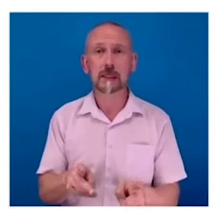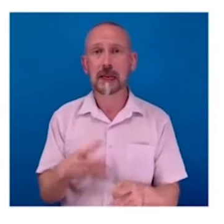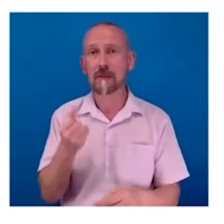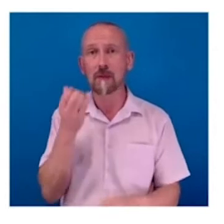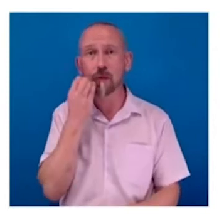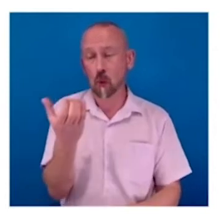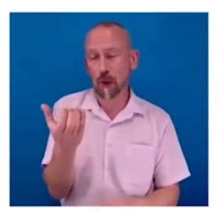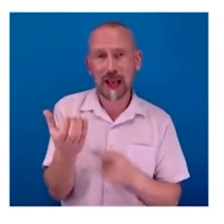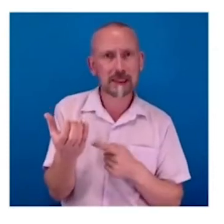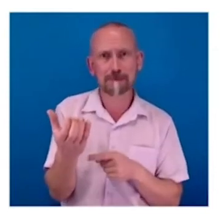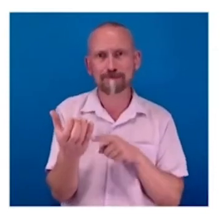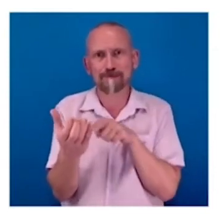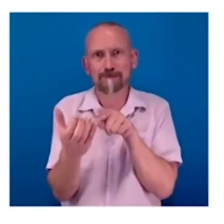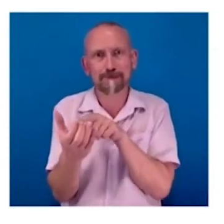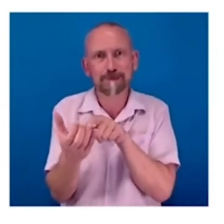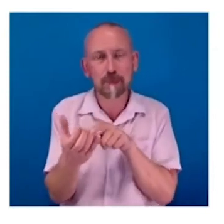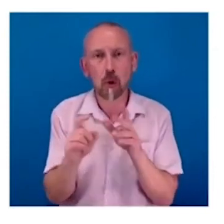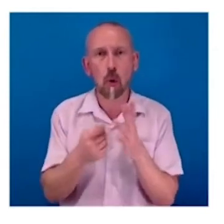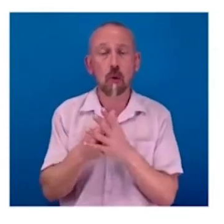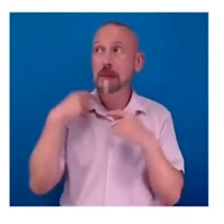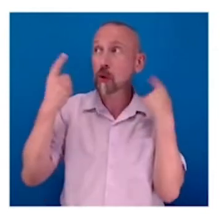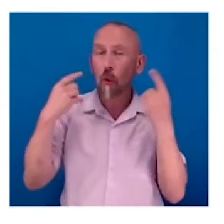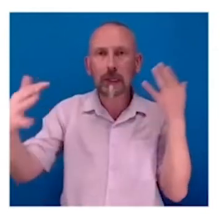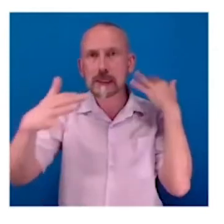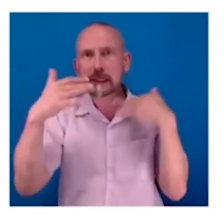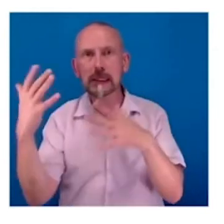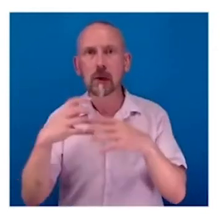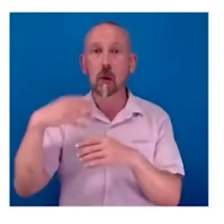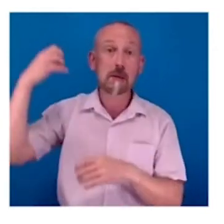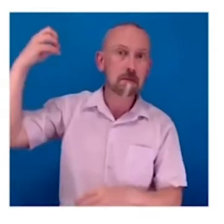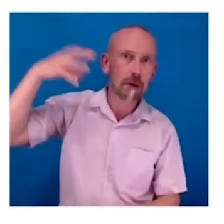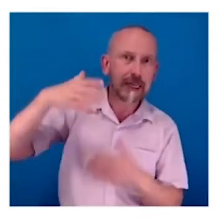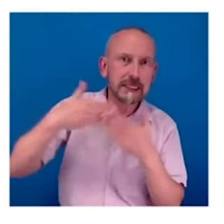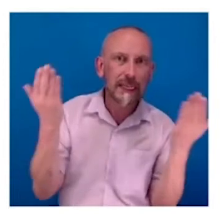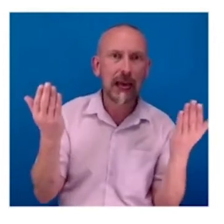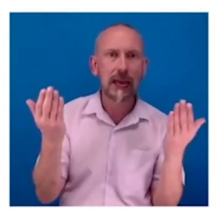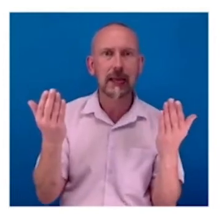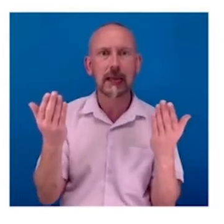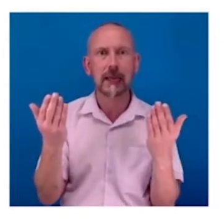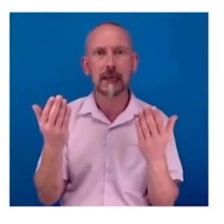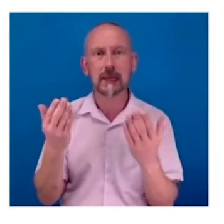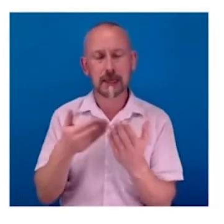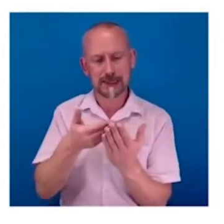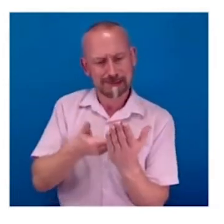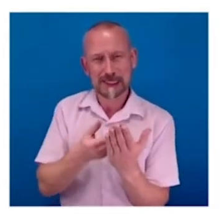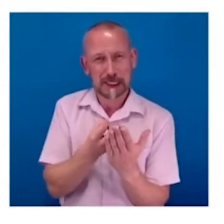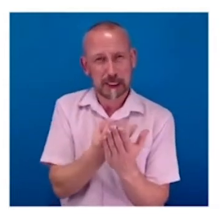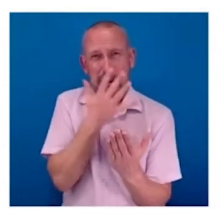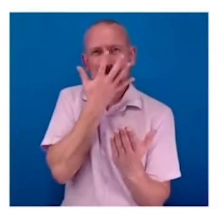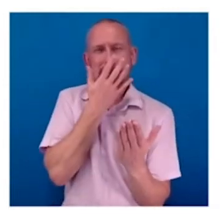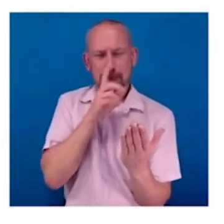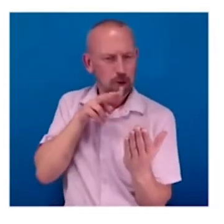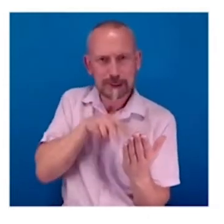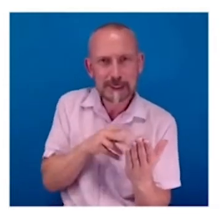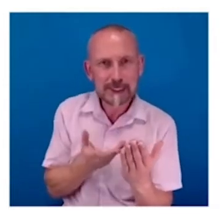in the future, hopefully not too distant, etc., etc. Bright sunny day, small shiny sheet of glass, etc. So, you